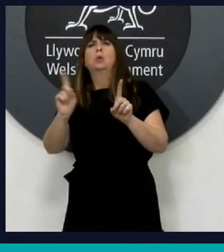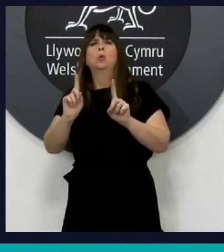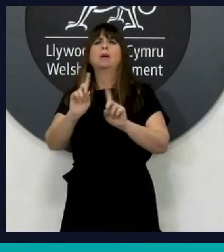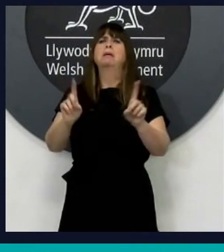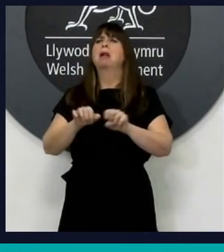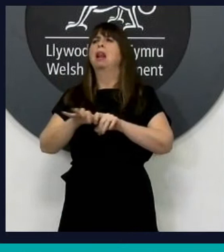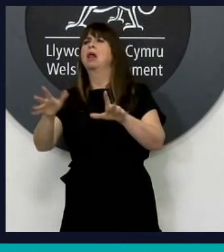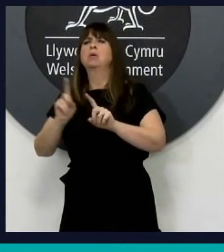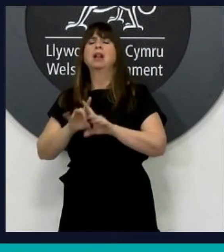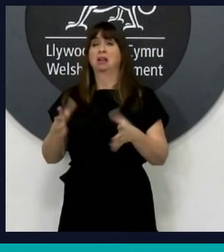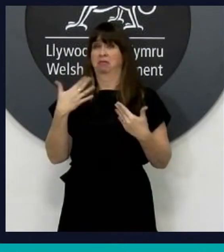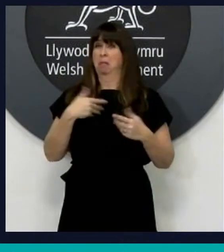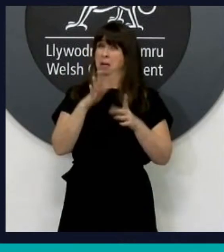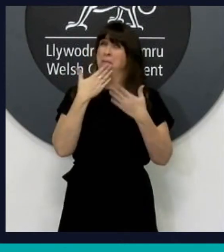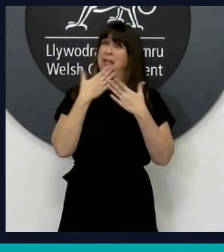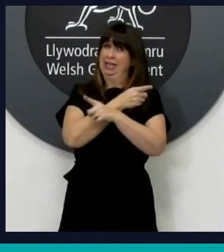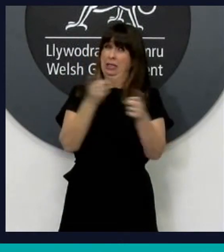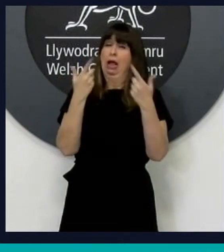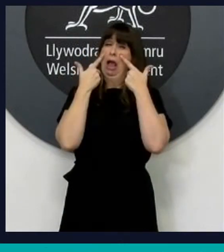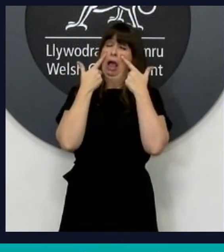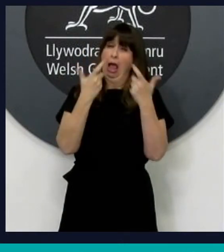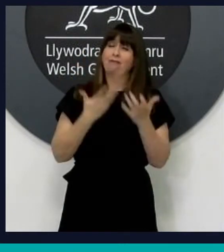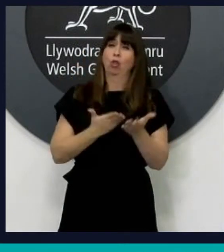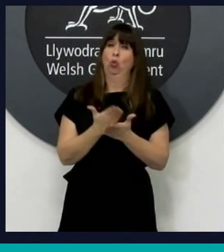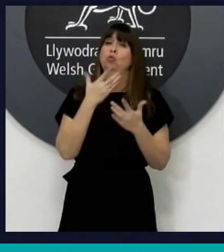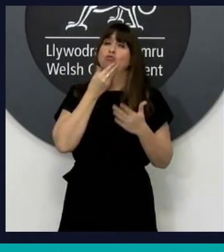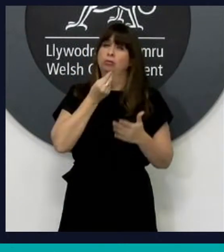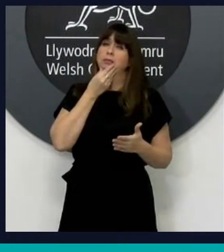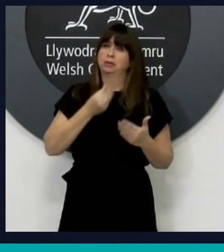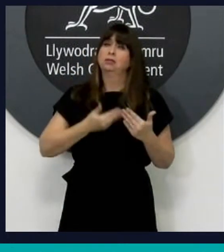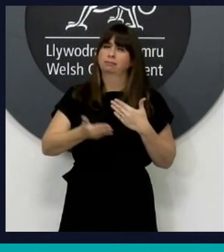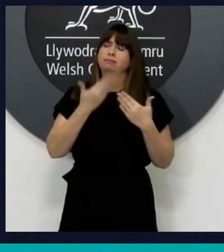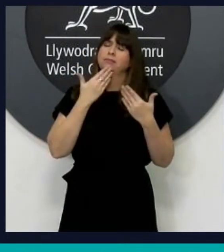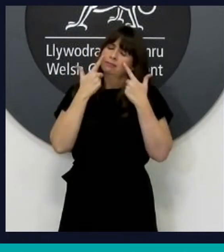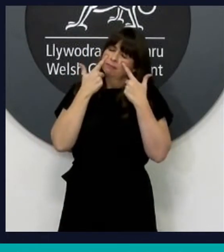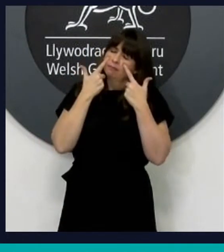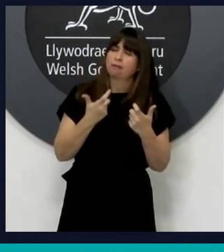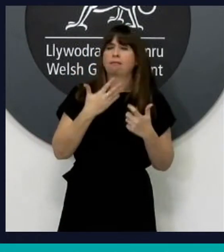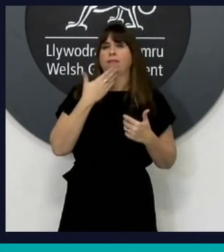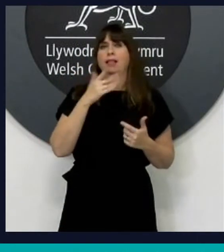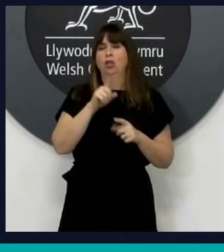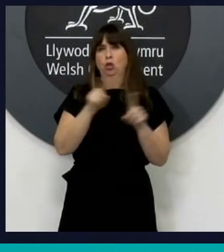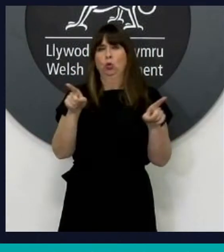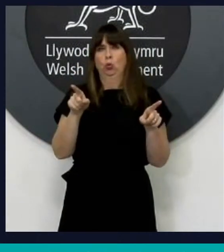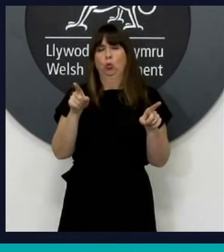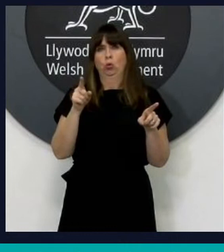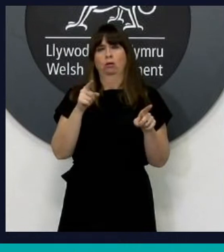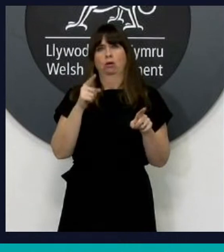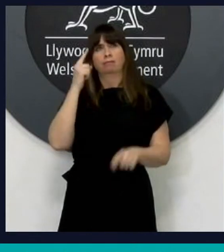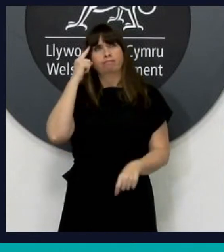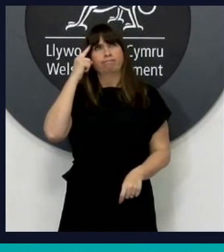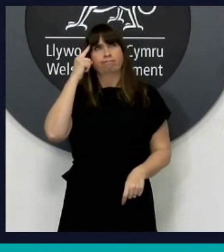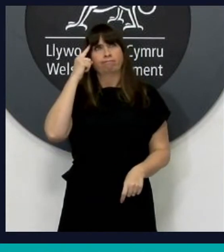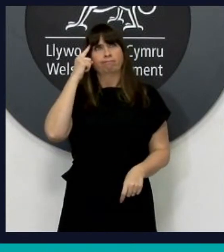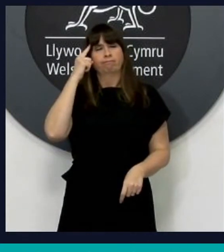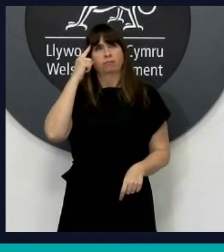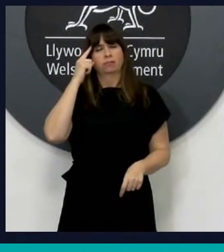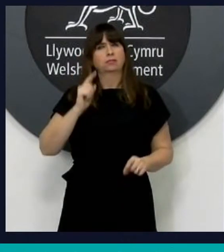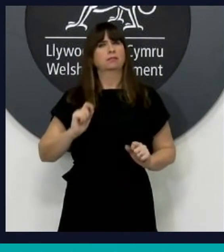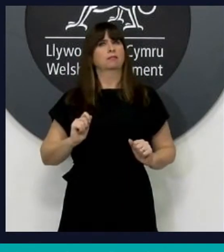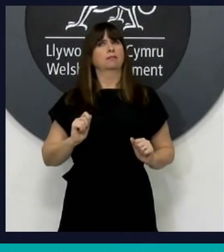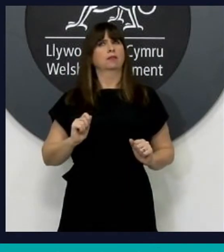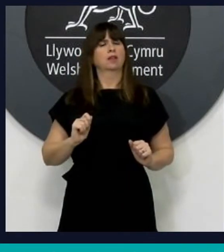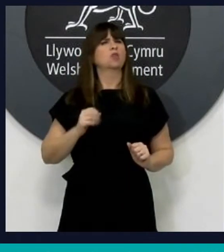would urge people to act with caution over the Christmas period and to take very seriously the situation